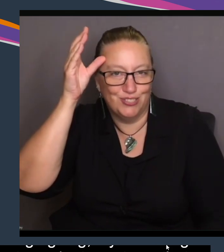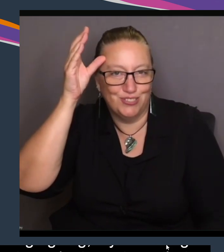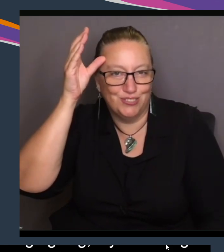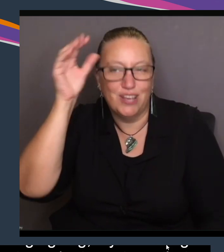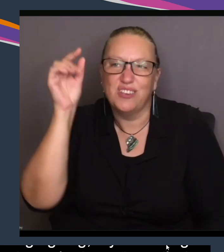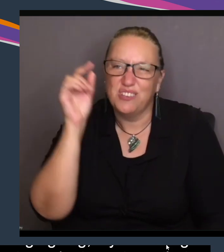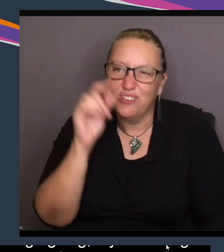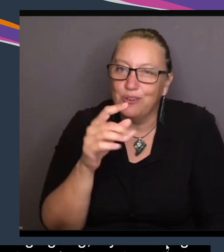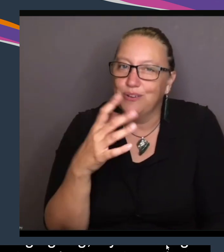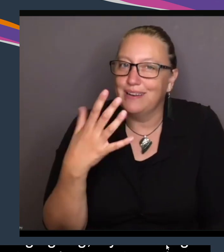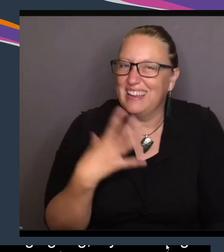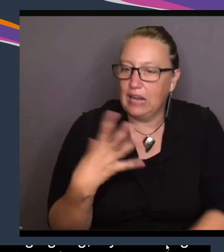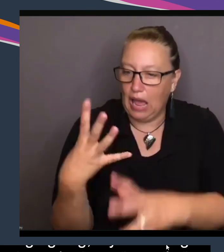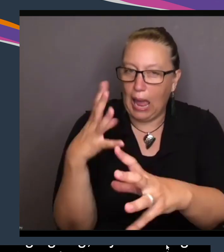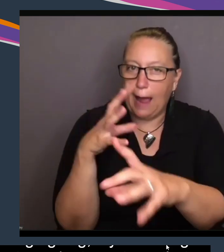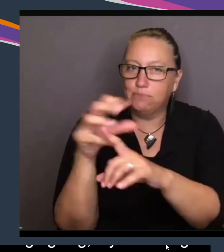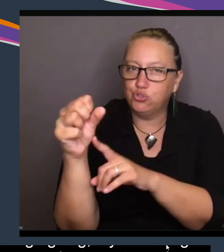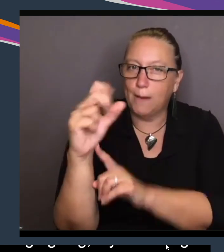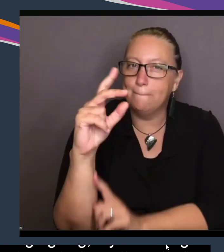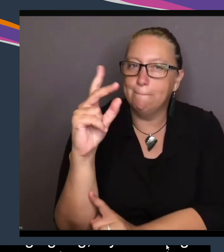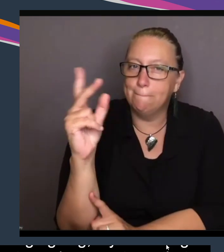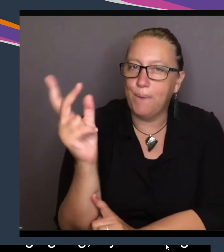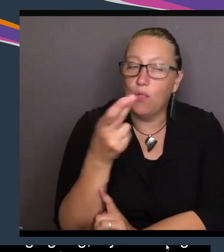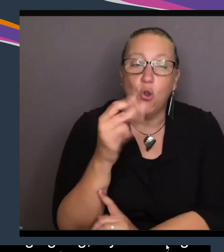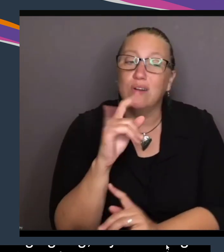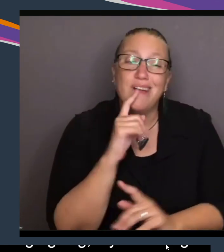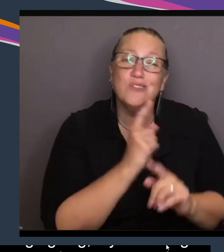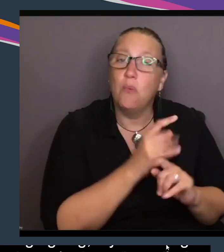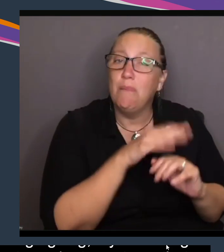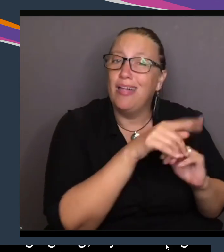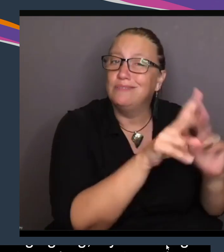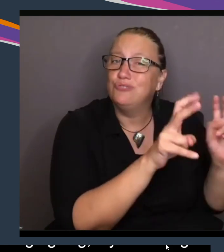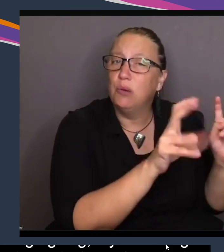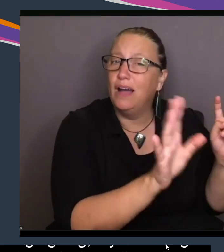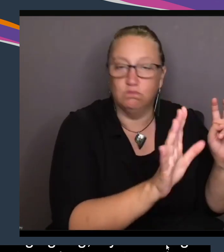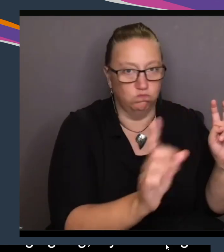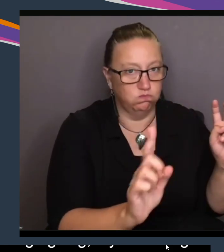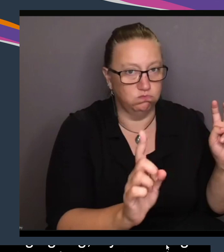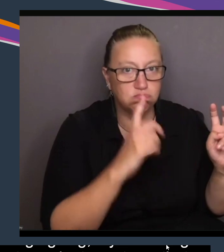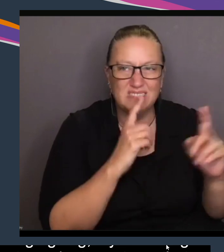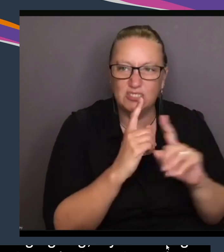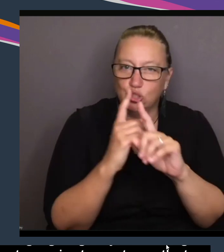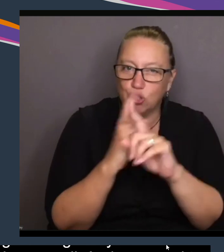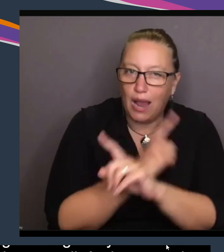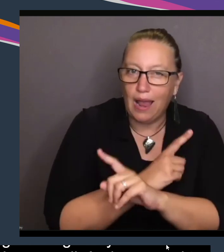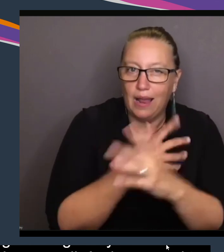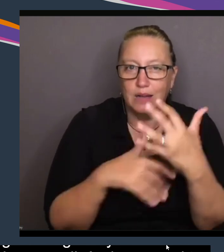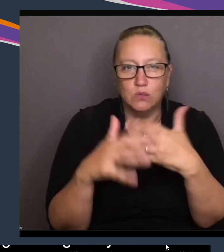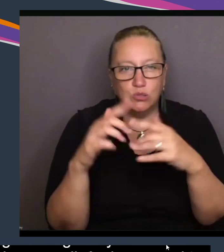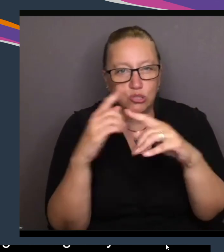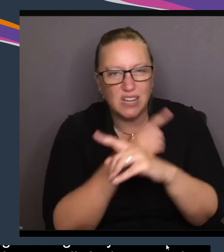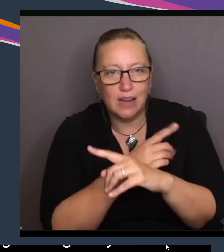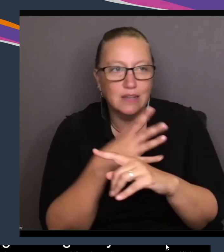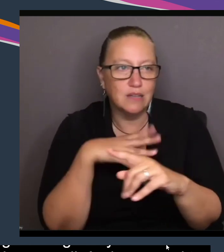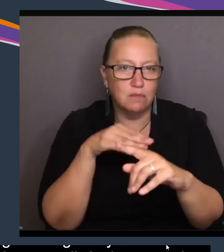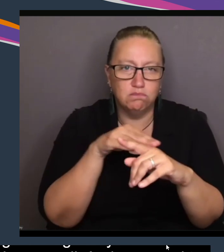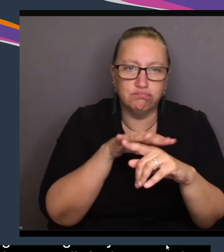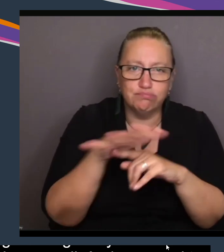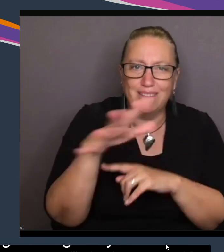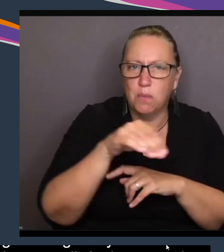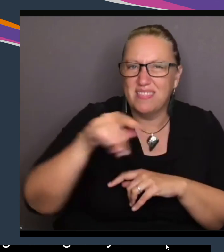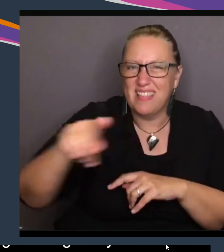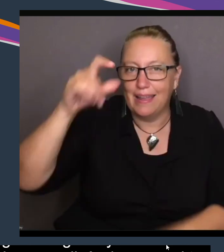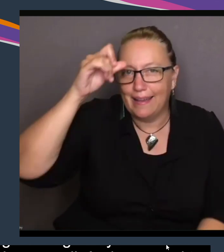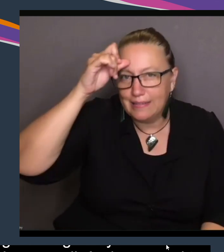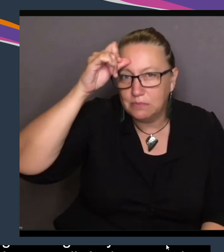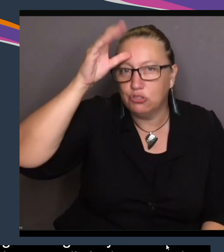It's not just this subject matter here. Change and social change needs to draw on that experiential